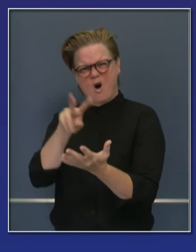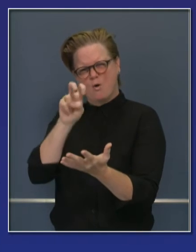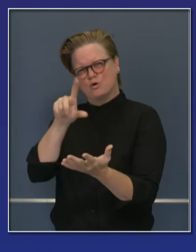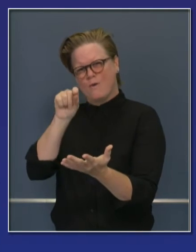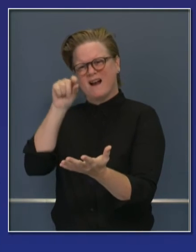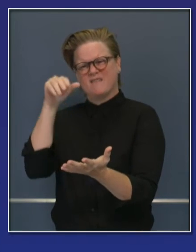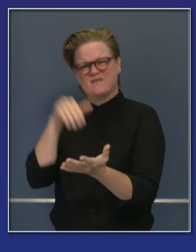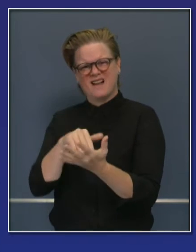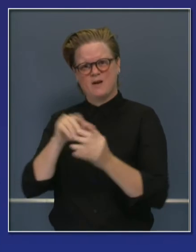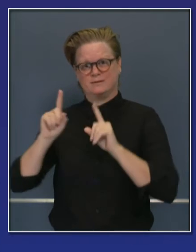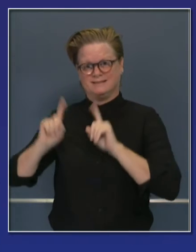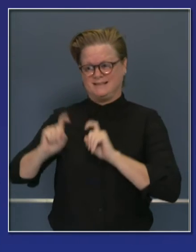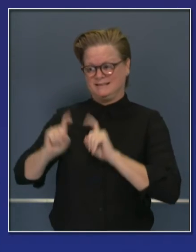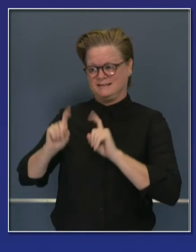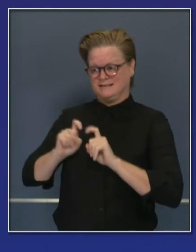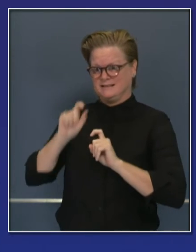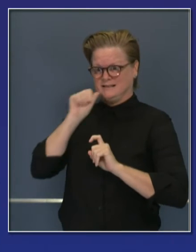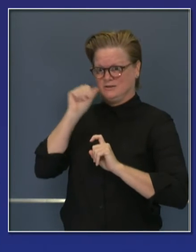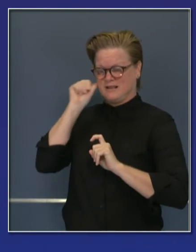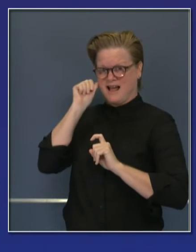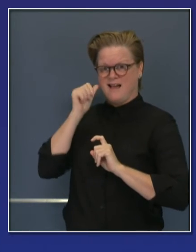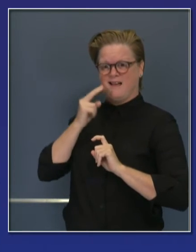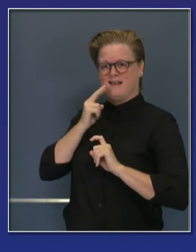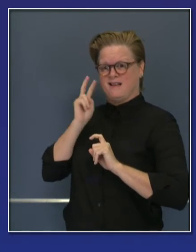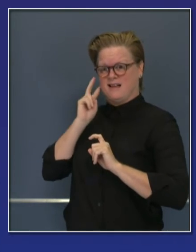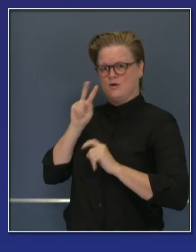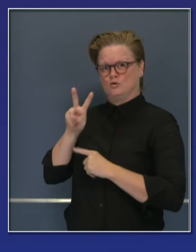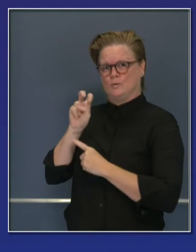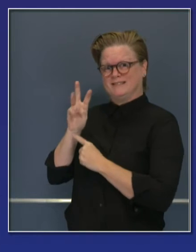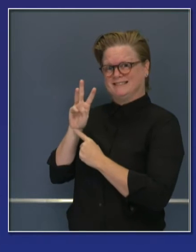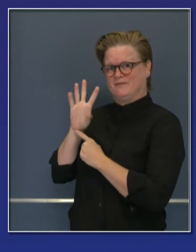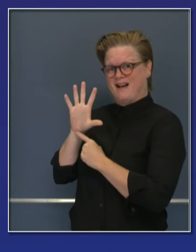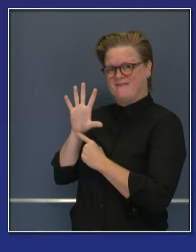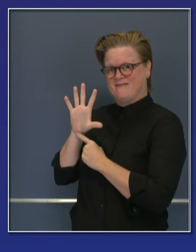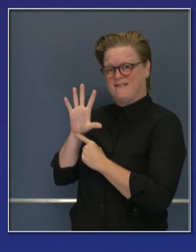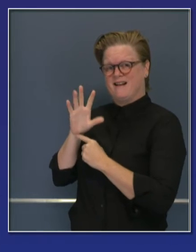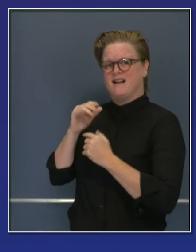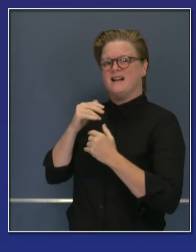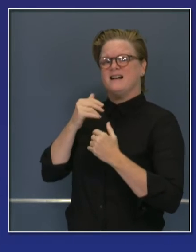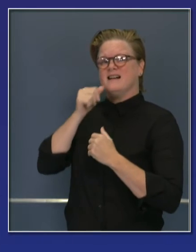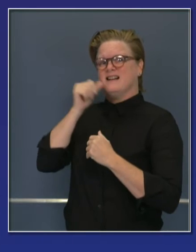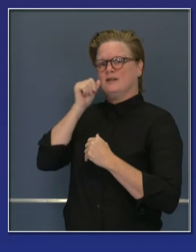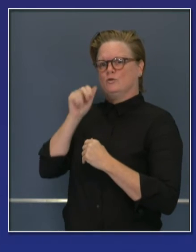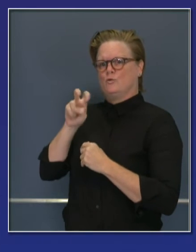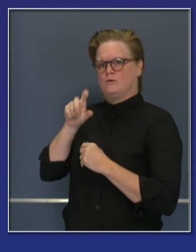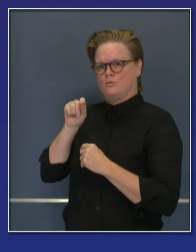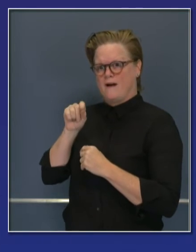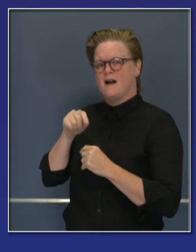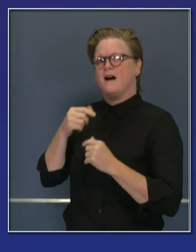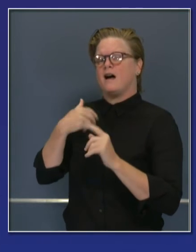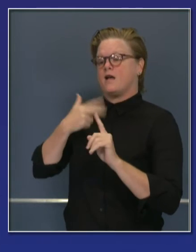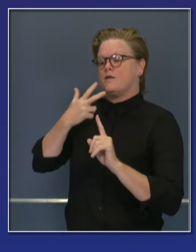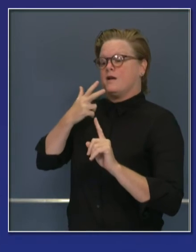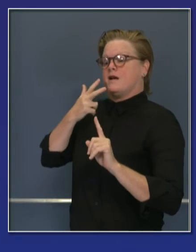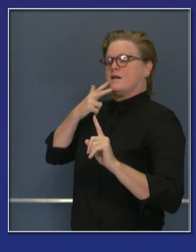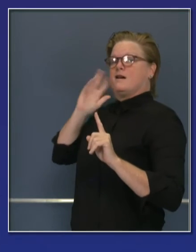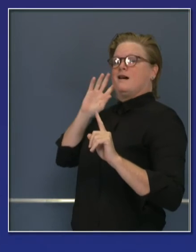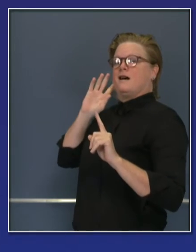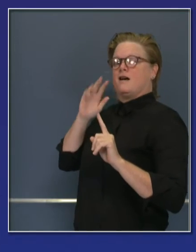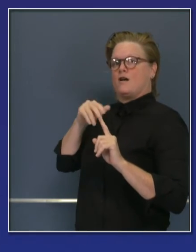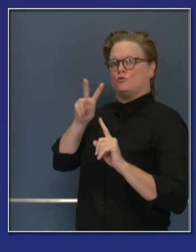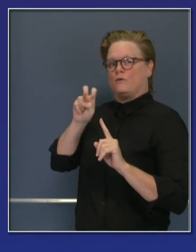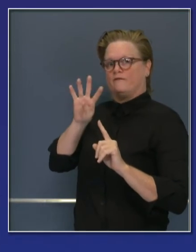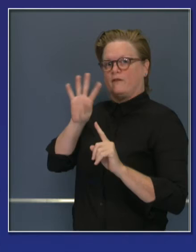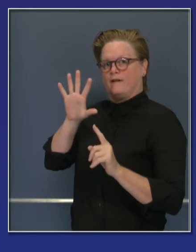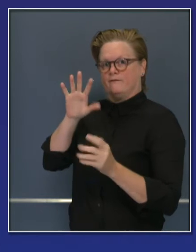the 265,000 on Saturday, 240,000 on Friday. Those case rates are going up,